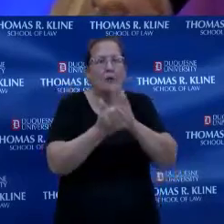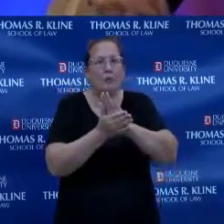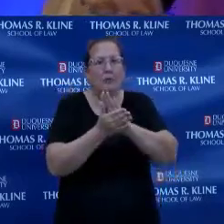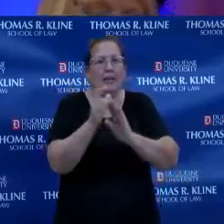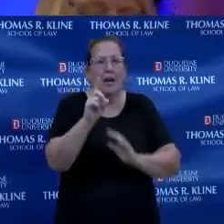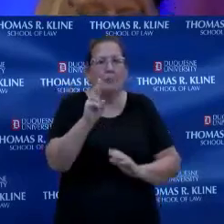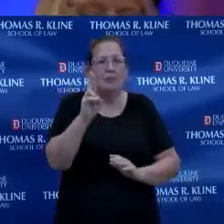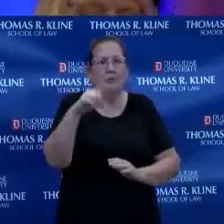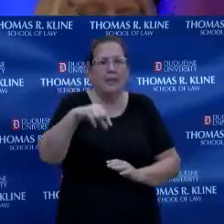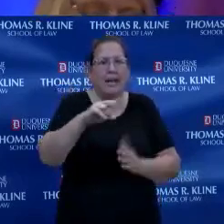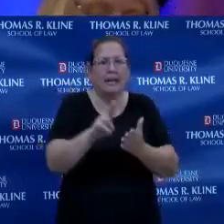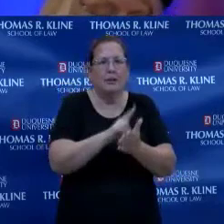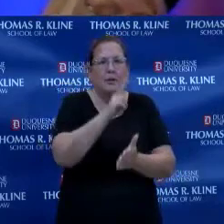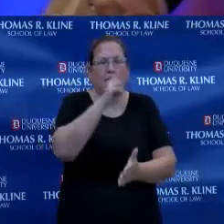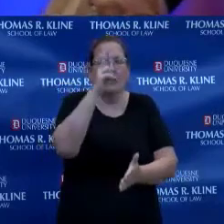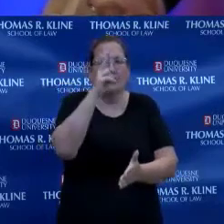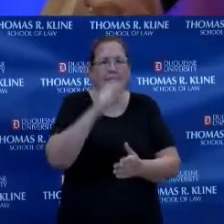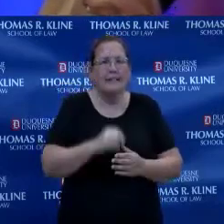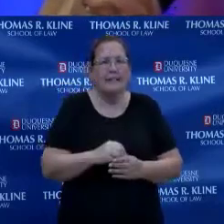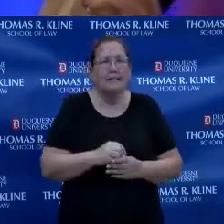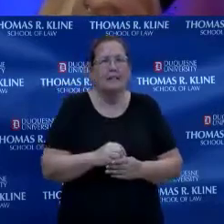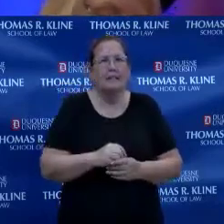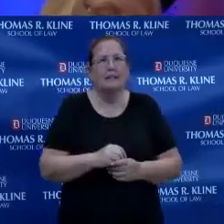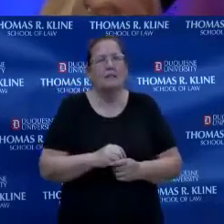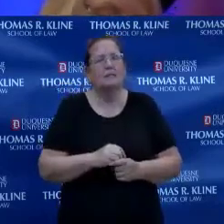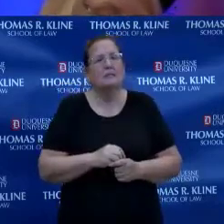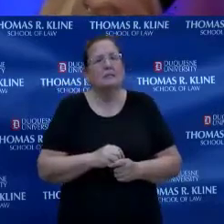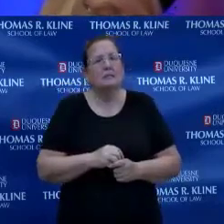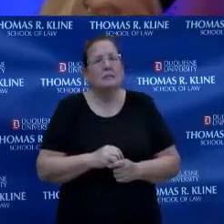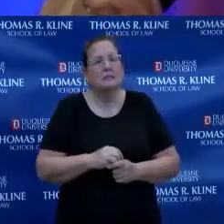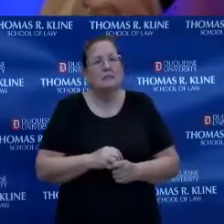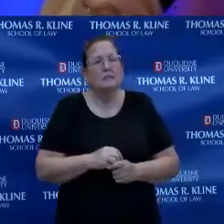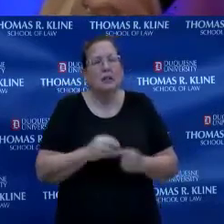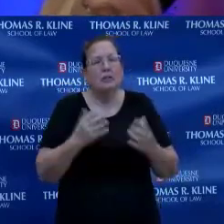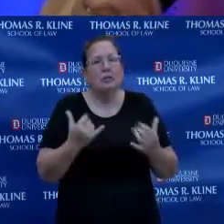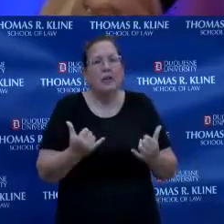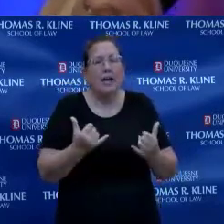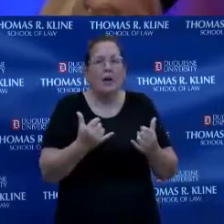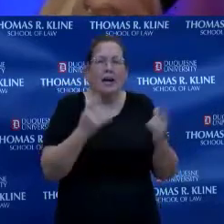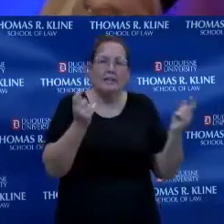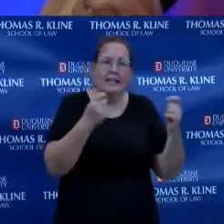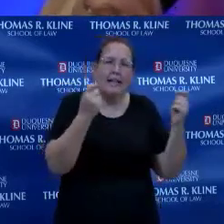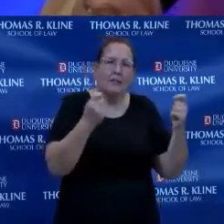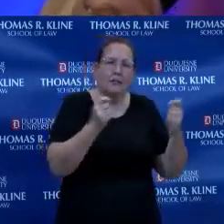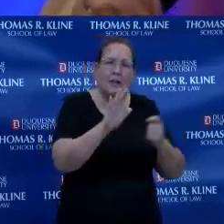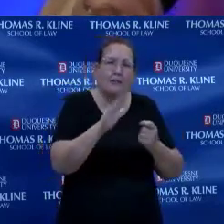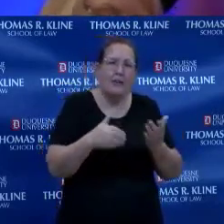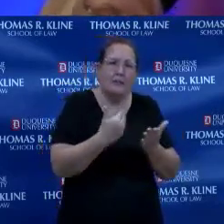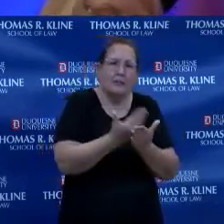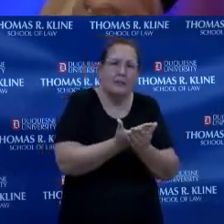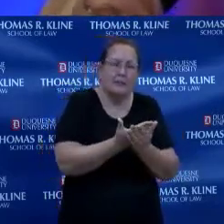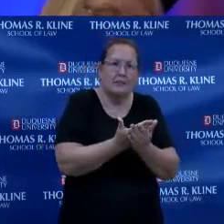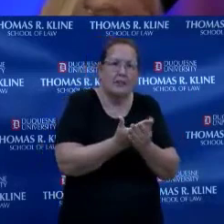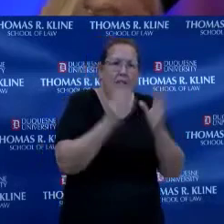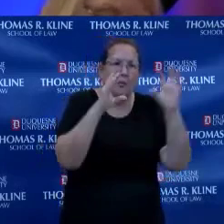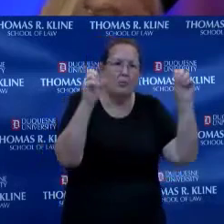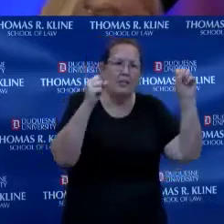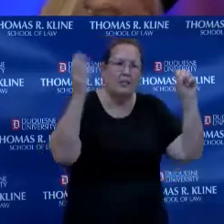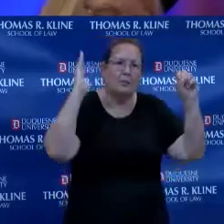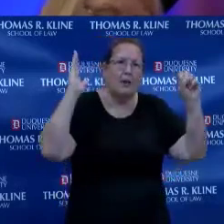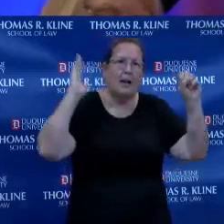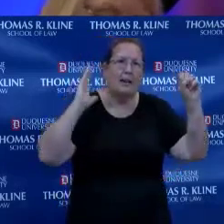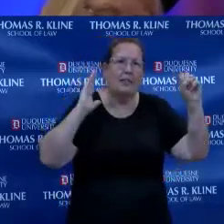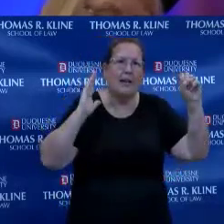University. As part of marking the anniversary of their arrival, President Ken Gormley had the vision to refresh